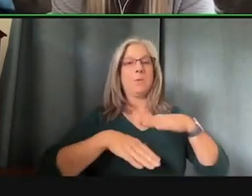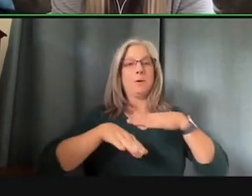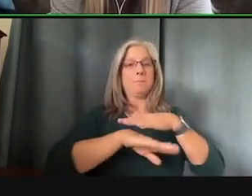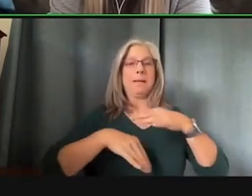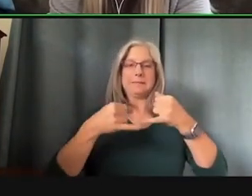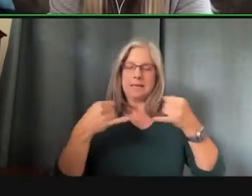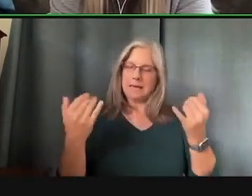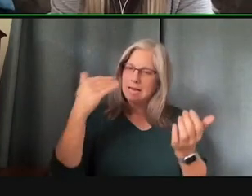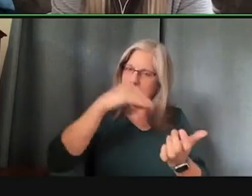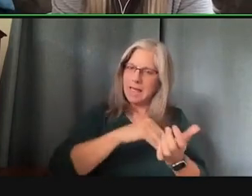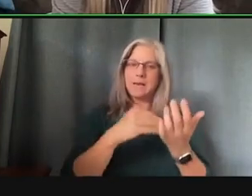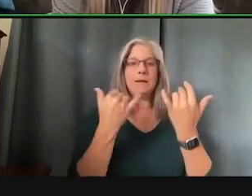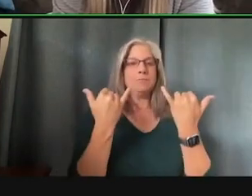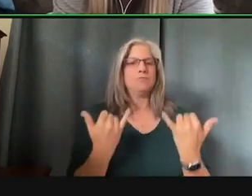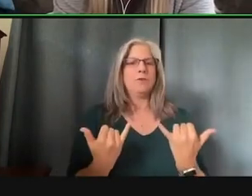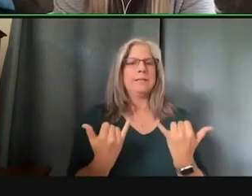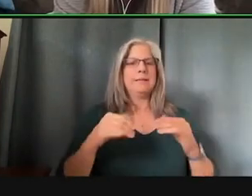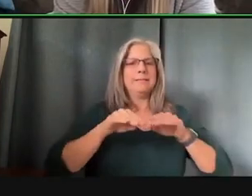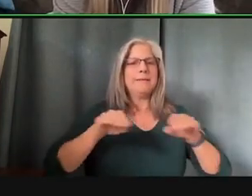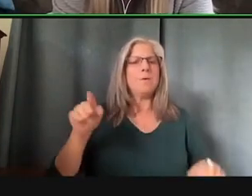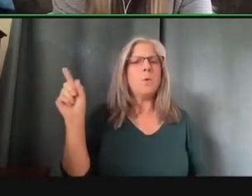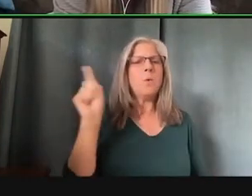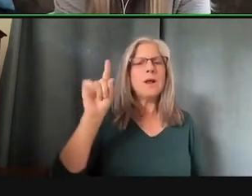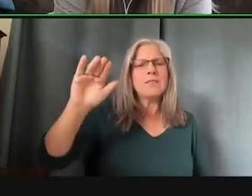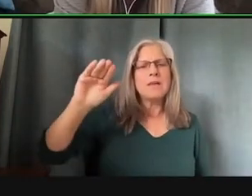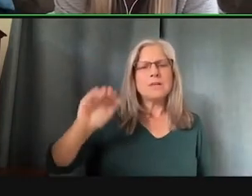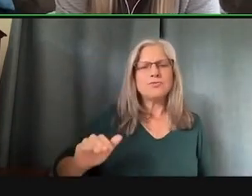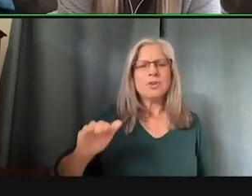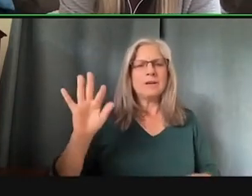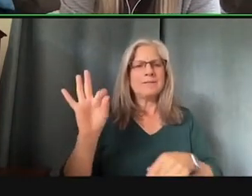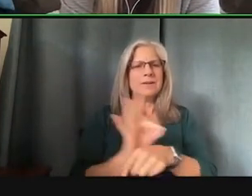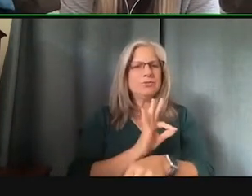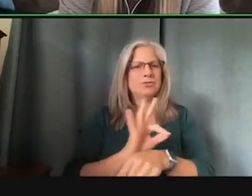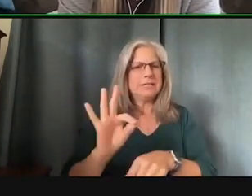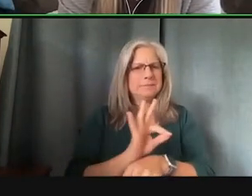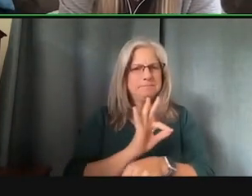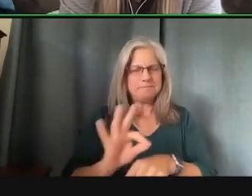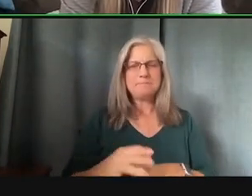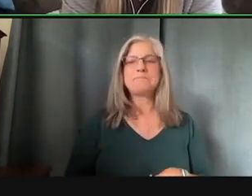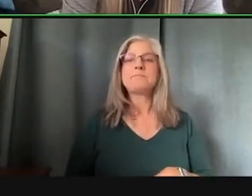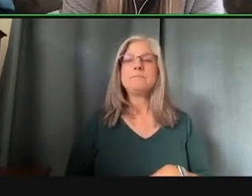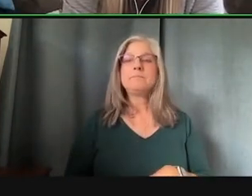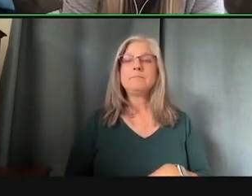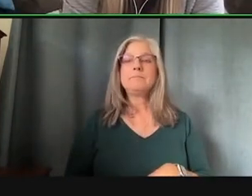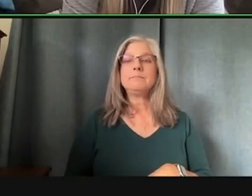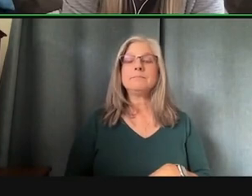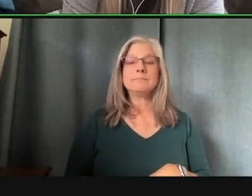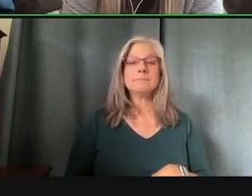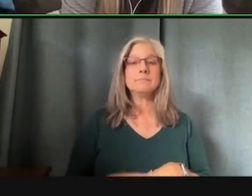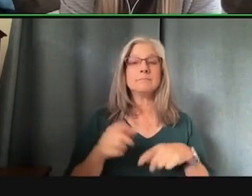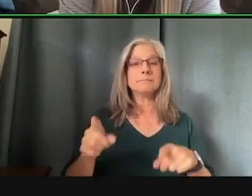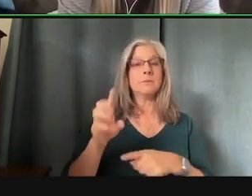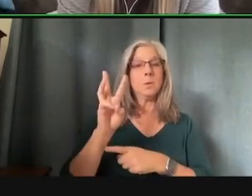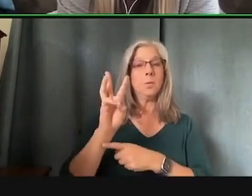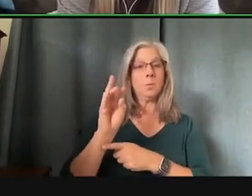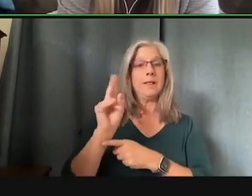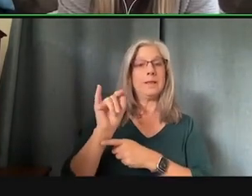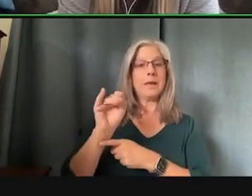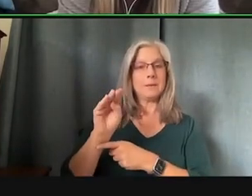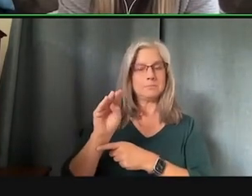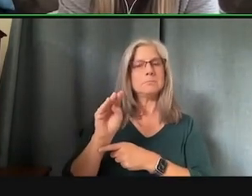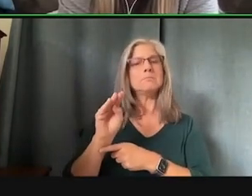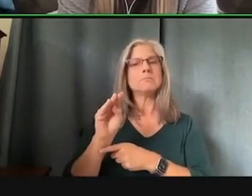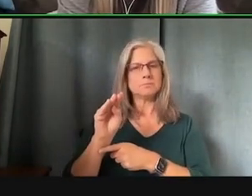again, our present level, where the child is functioning. So at this time, William is